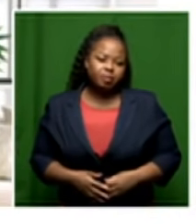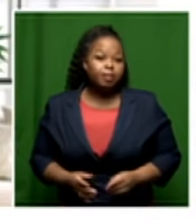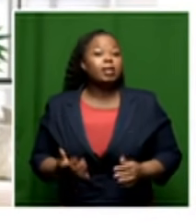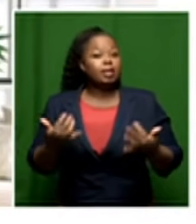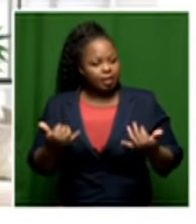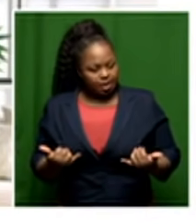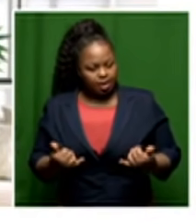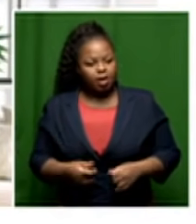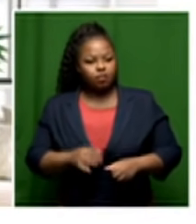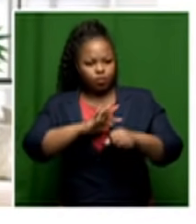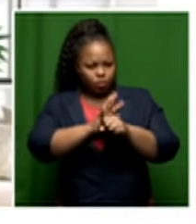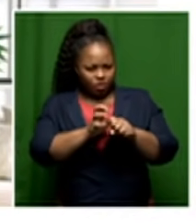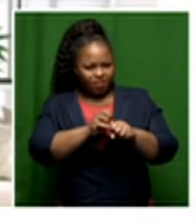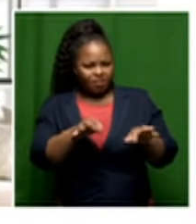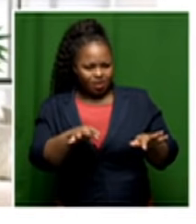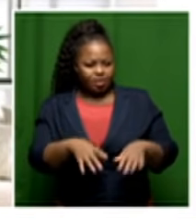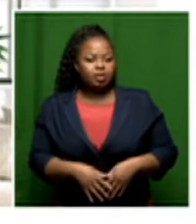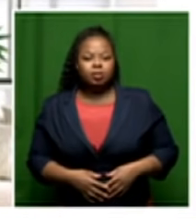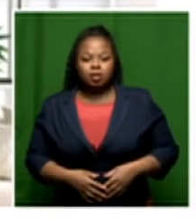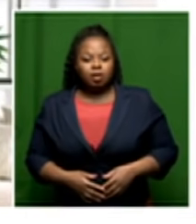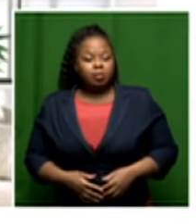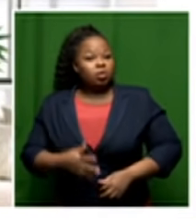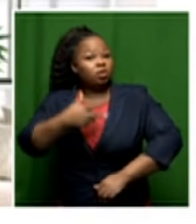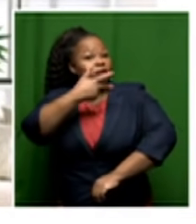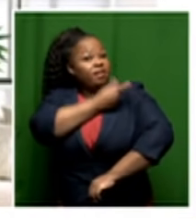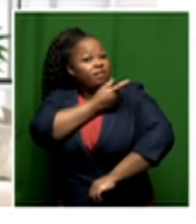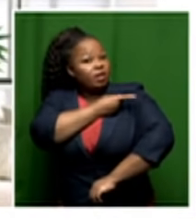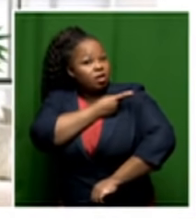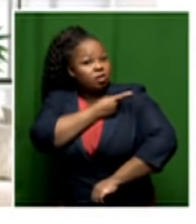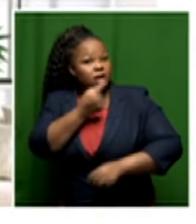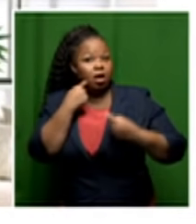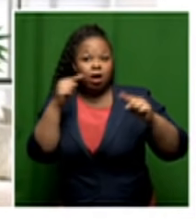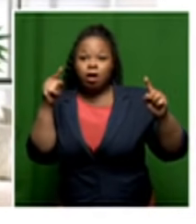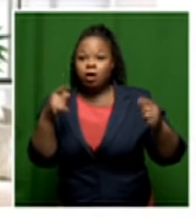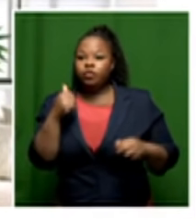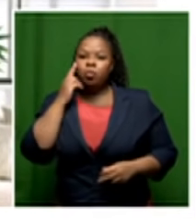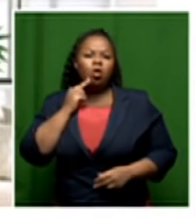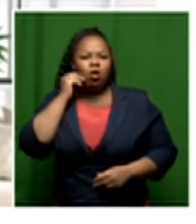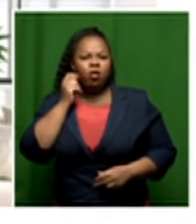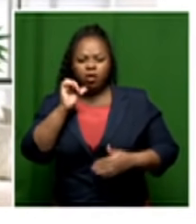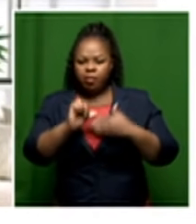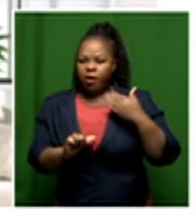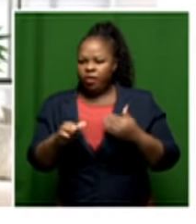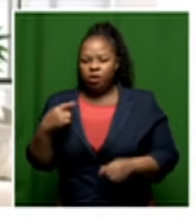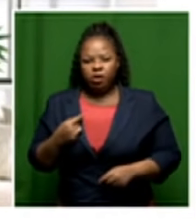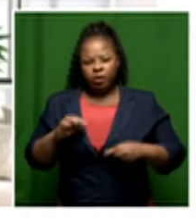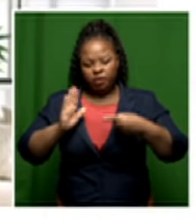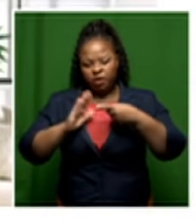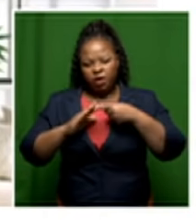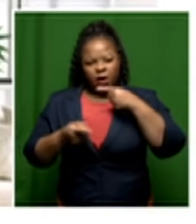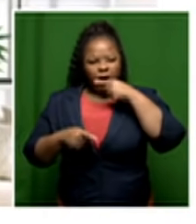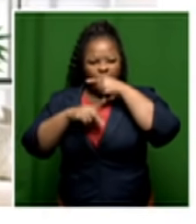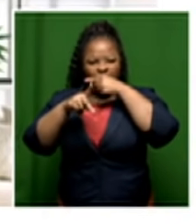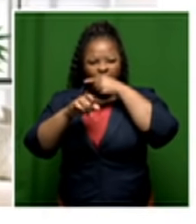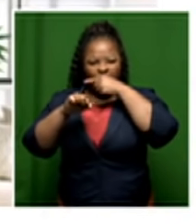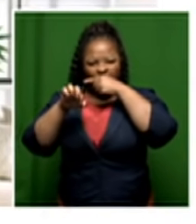COVID situation. None of these vaccines that have been announced since November, the first one was obviously the